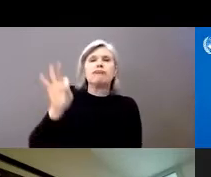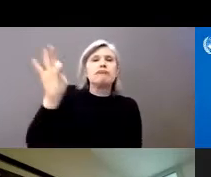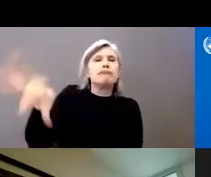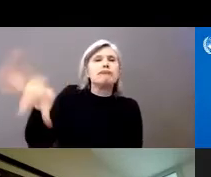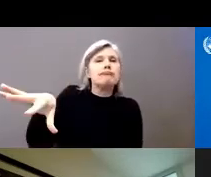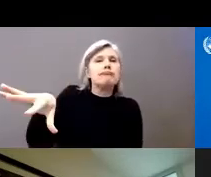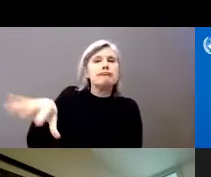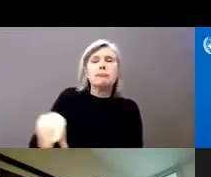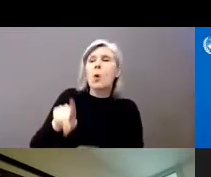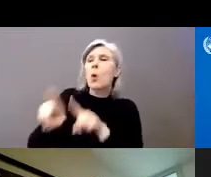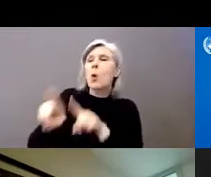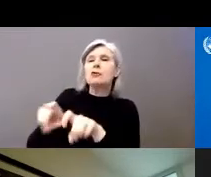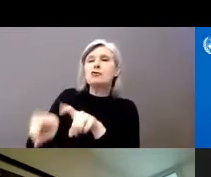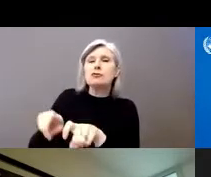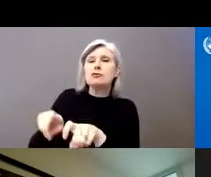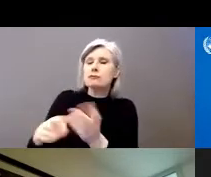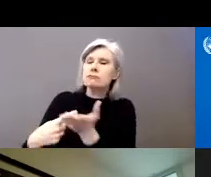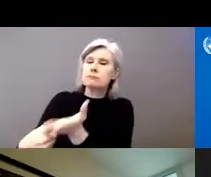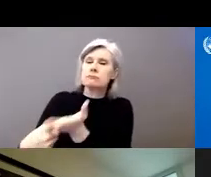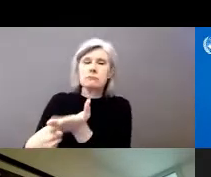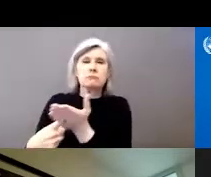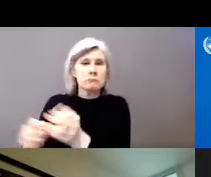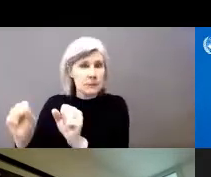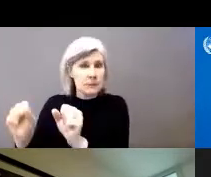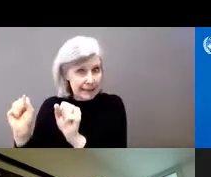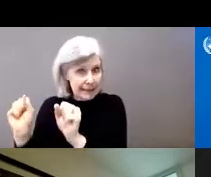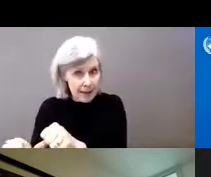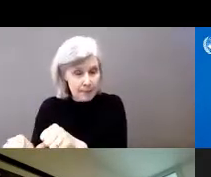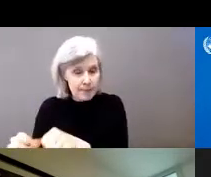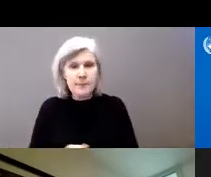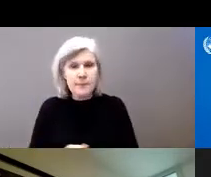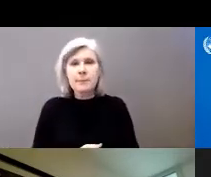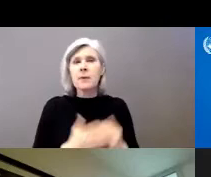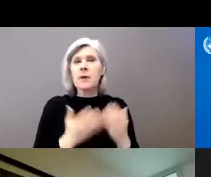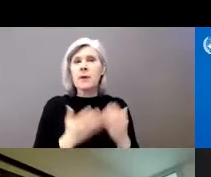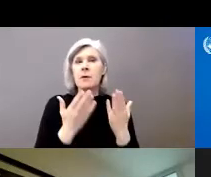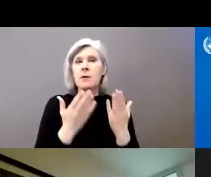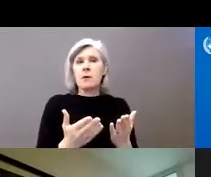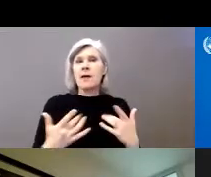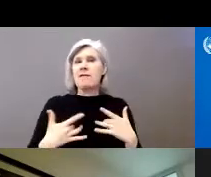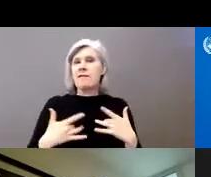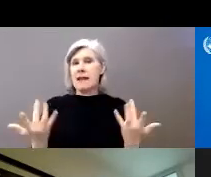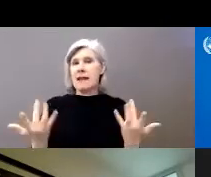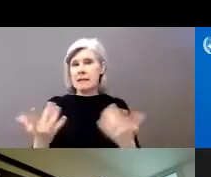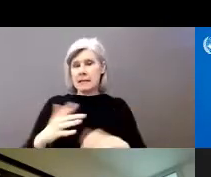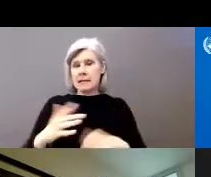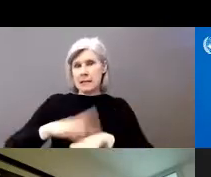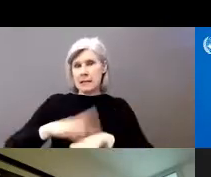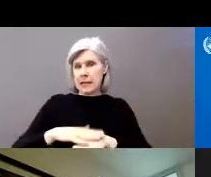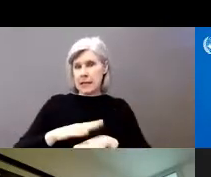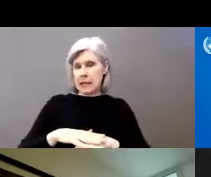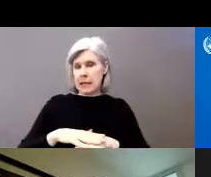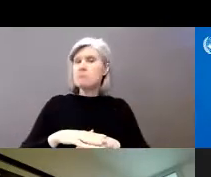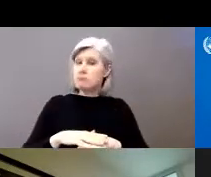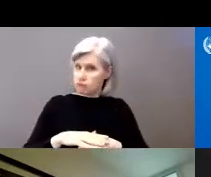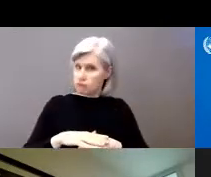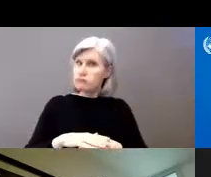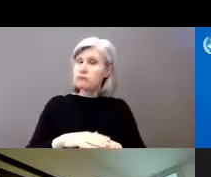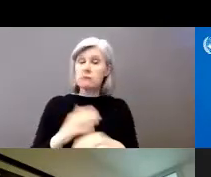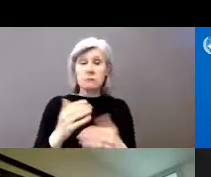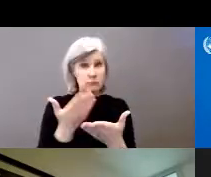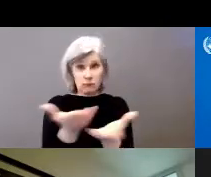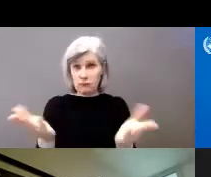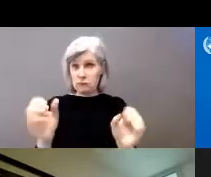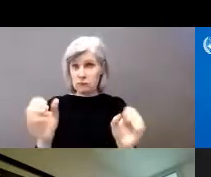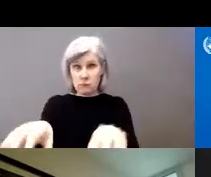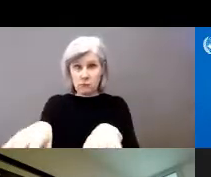them everywhere. The toolkit also provides an event guide that can help you prepare and organize events on ageism.